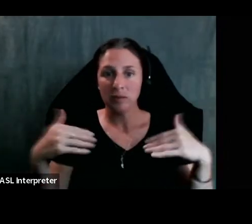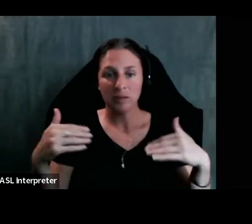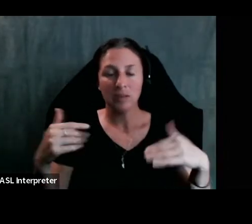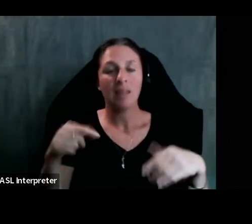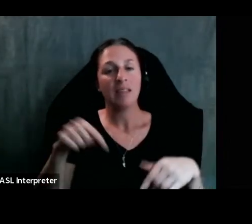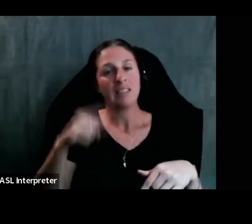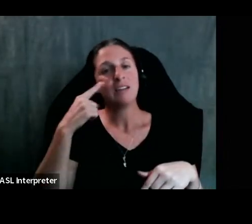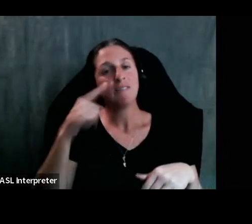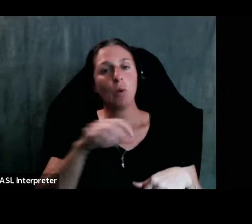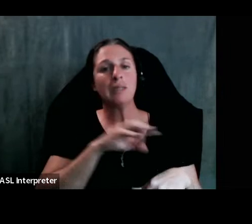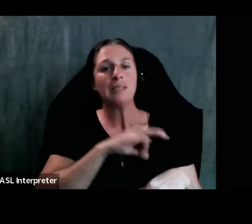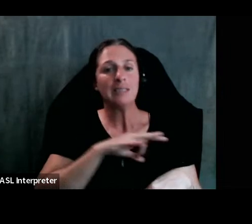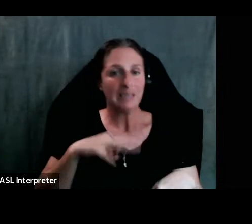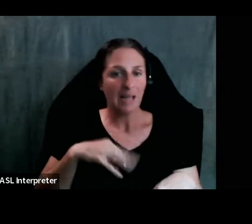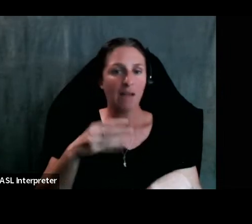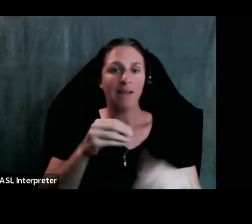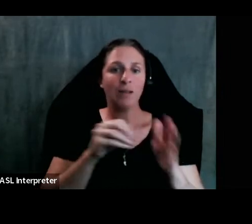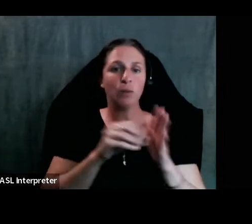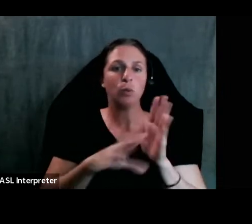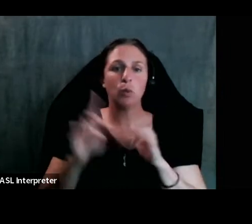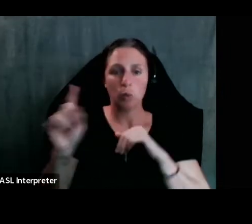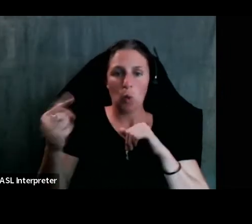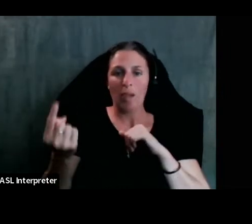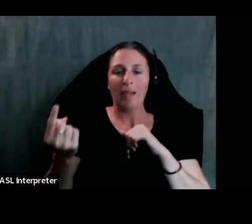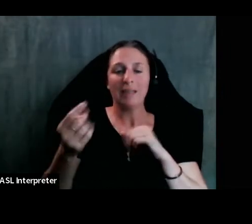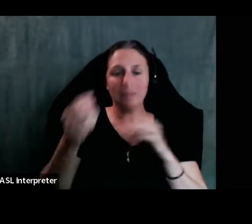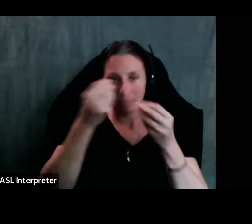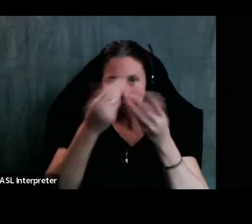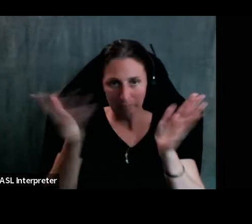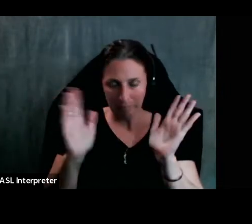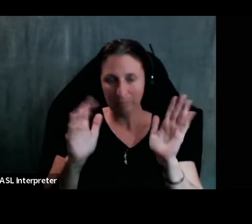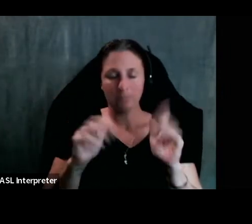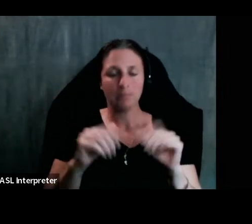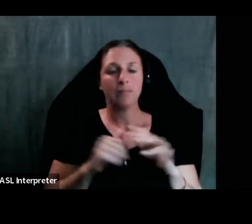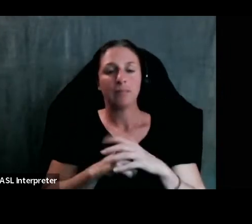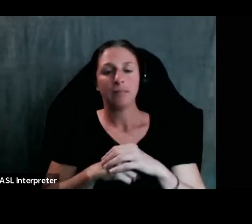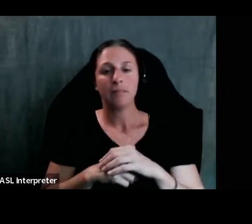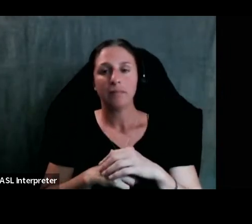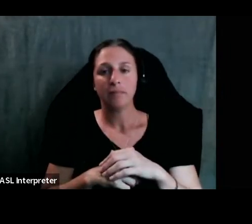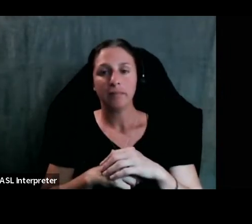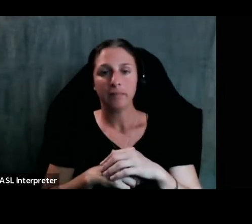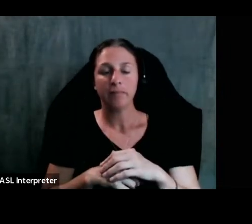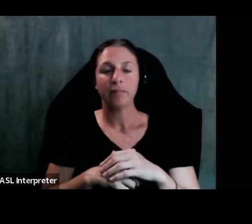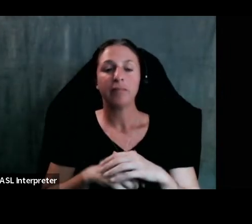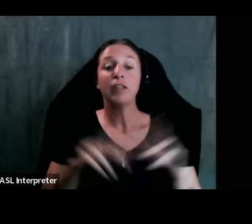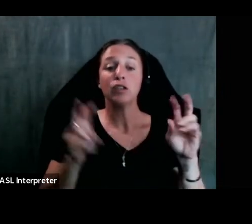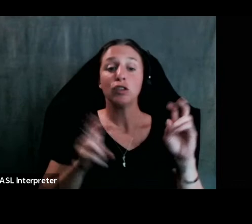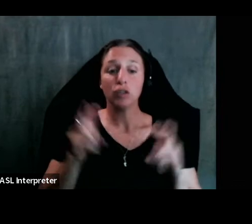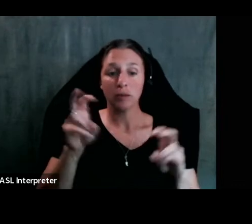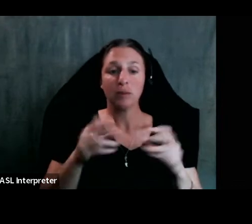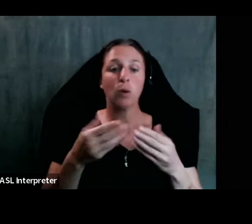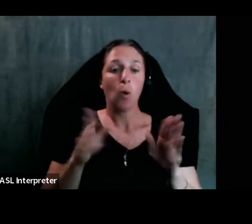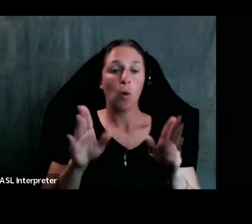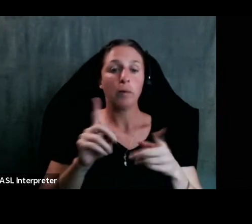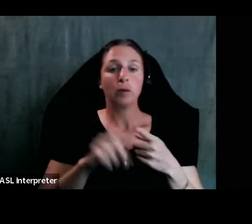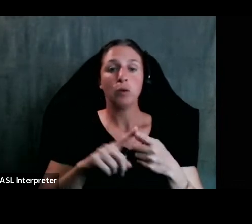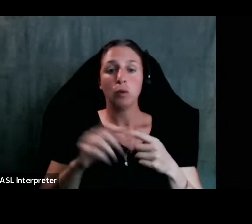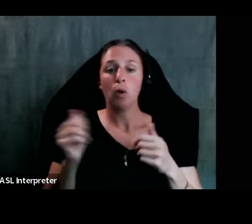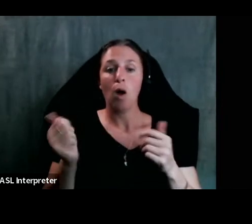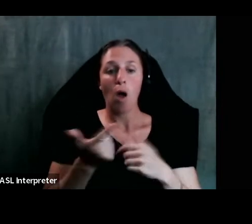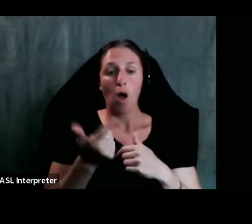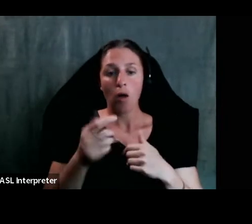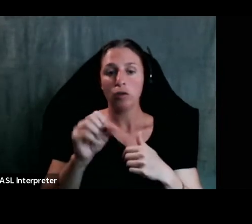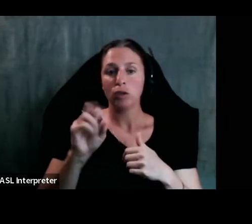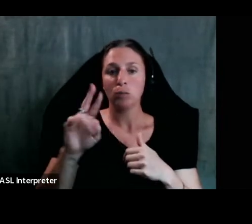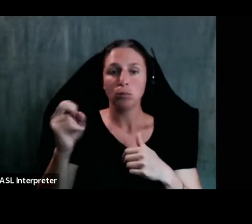staff and students only. So please know that. But the tournament is open to any and all SMUHSD students.